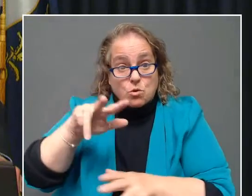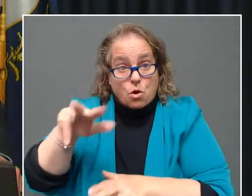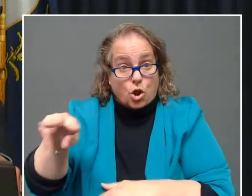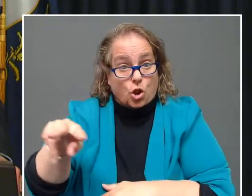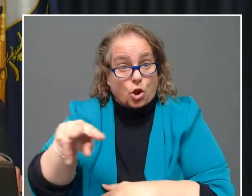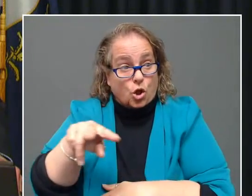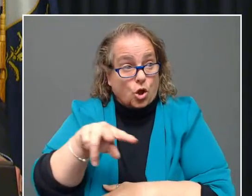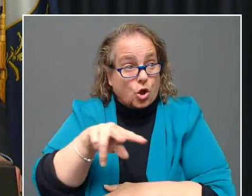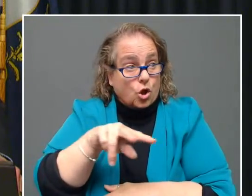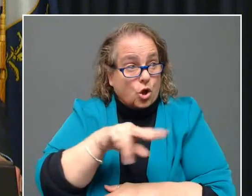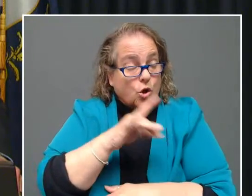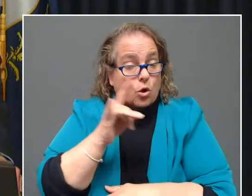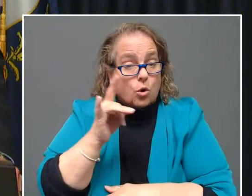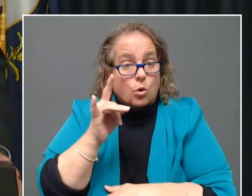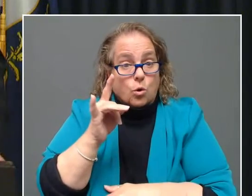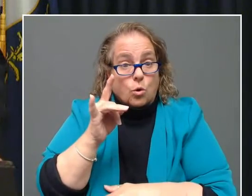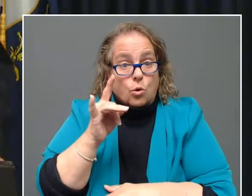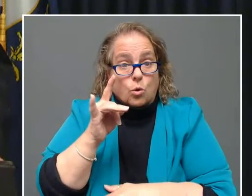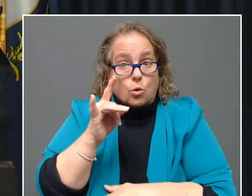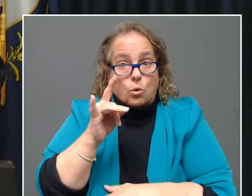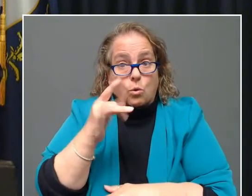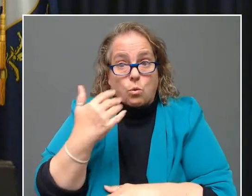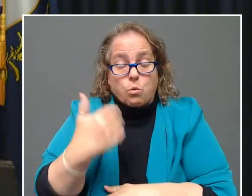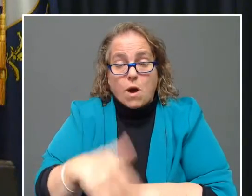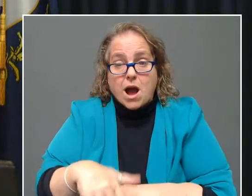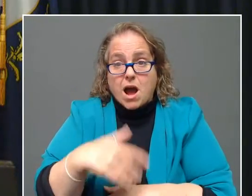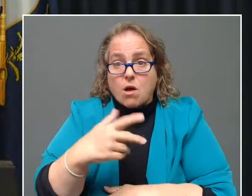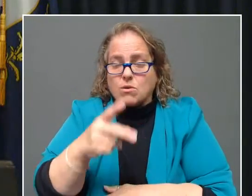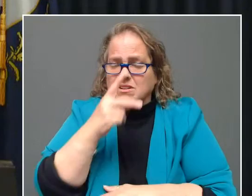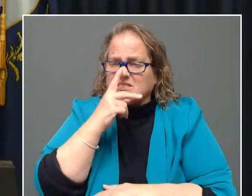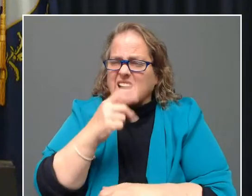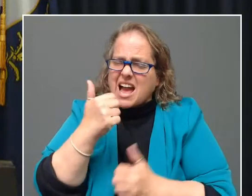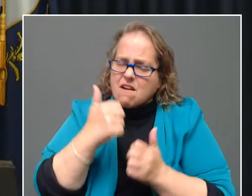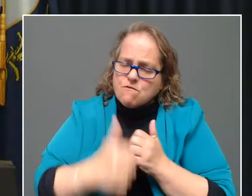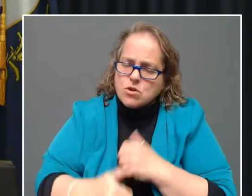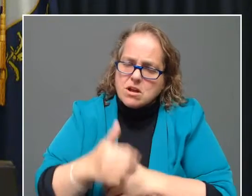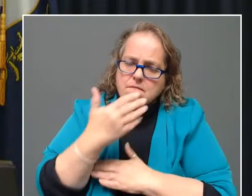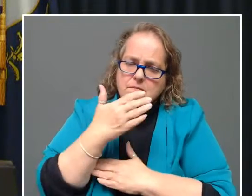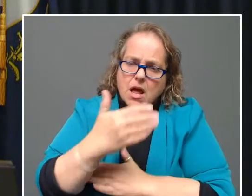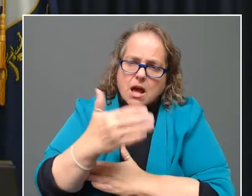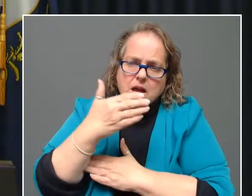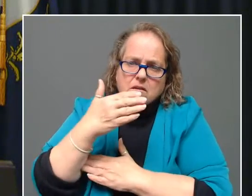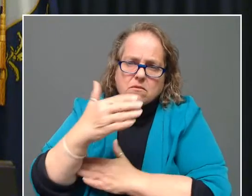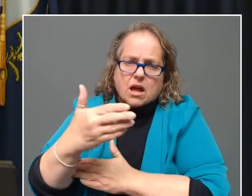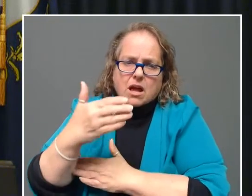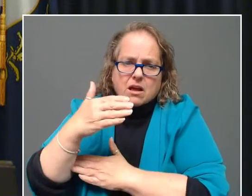now, it hurts. I mean, how much longer that it's gotten